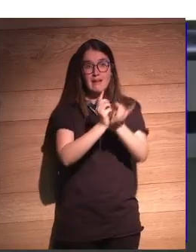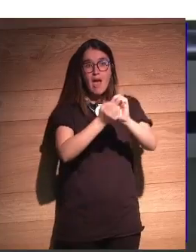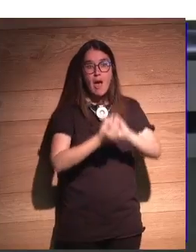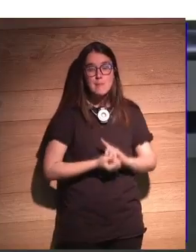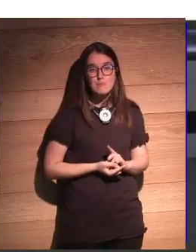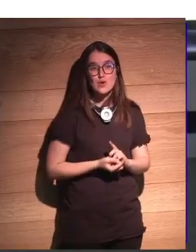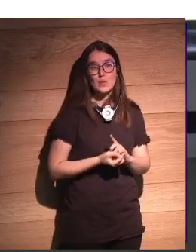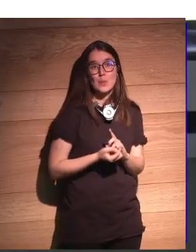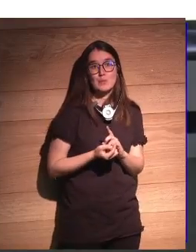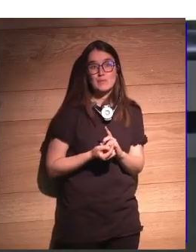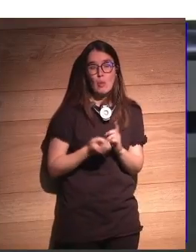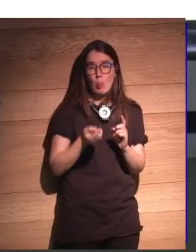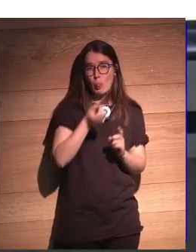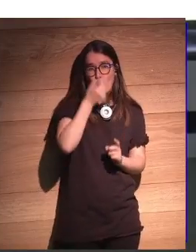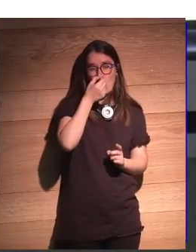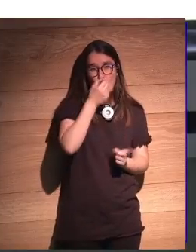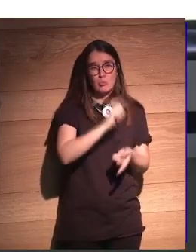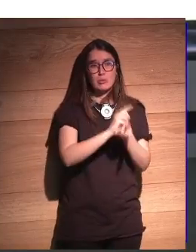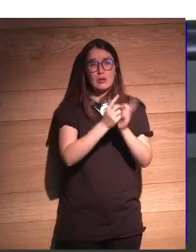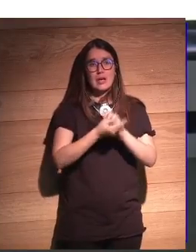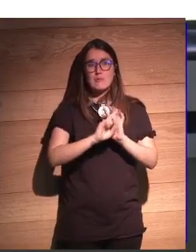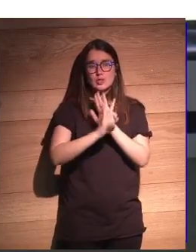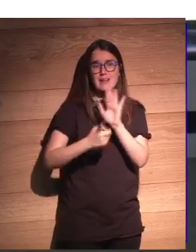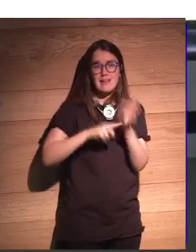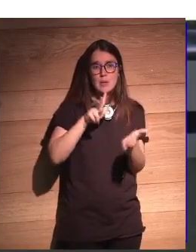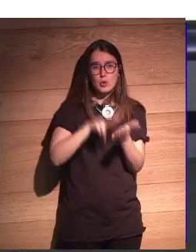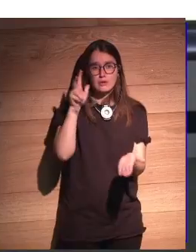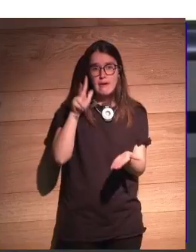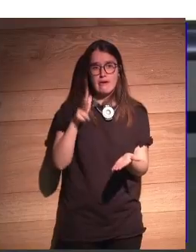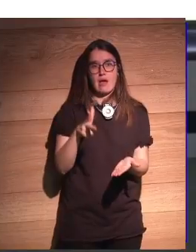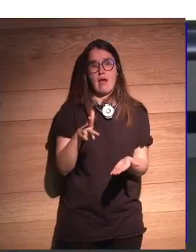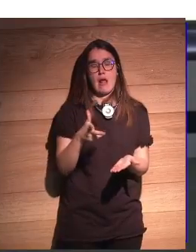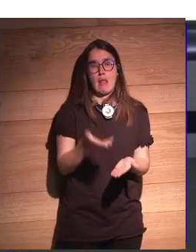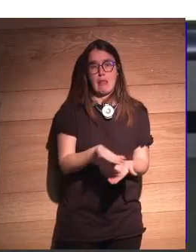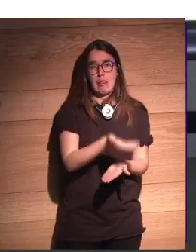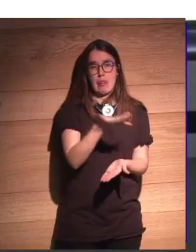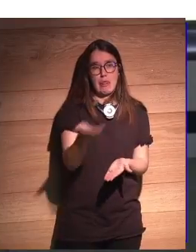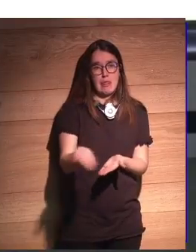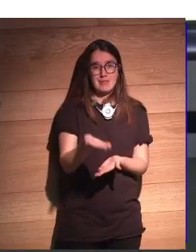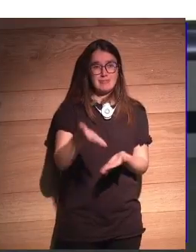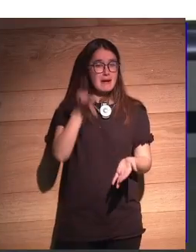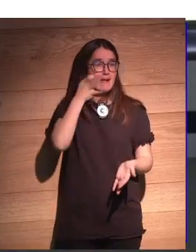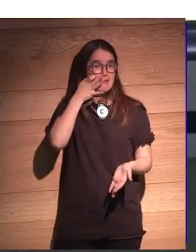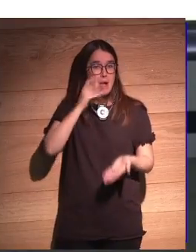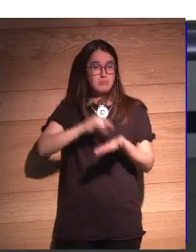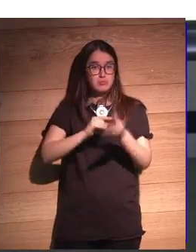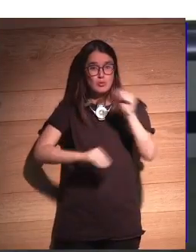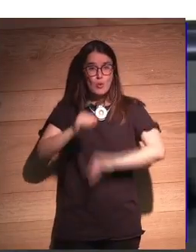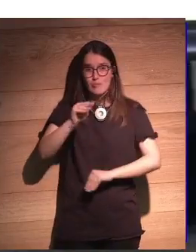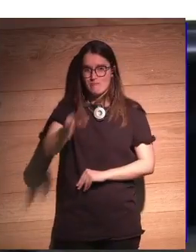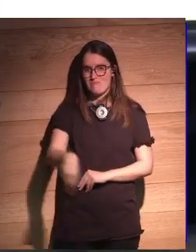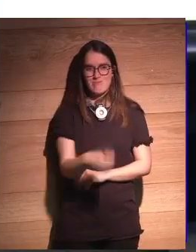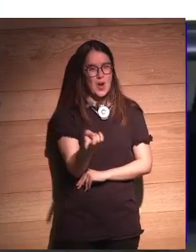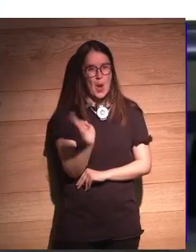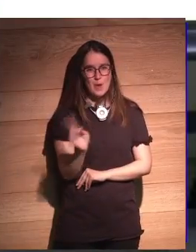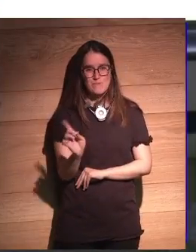rules are not going to solve the problem. I mean, ultimately, we have a housing problem now because some people are